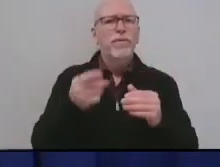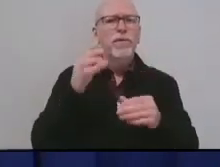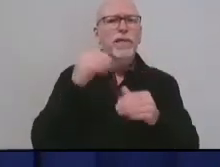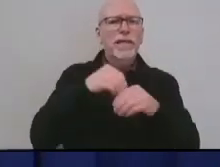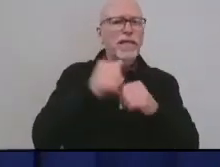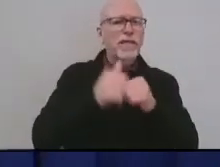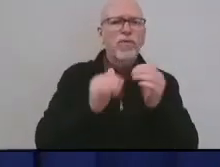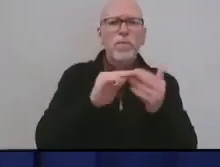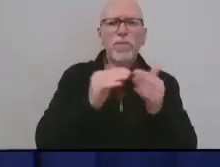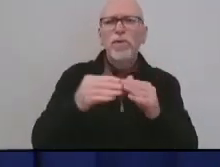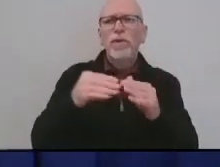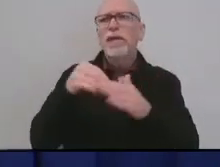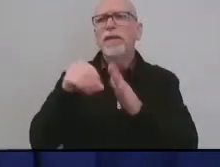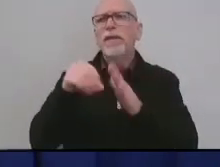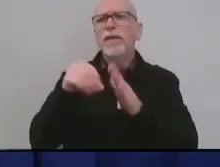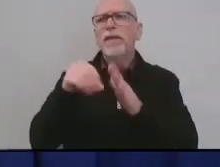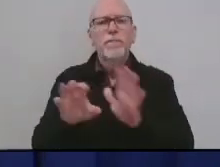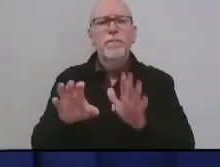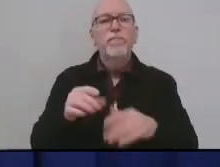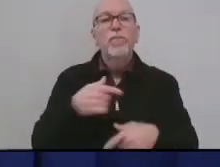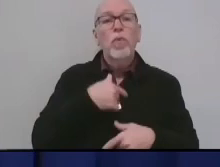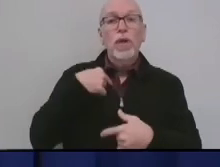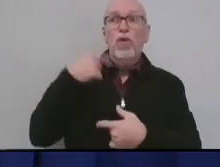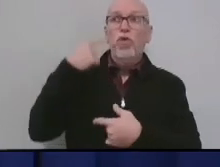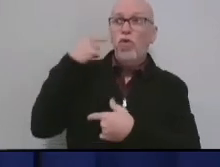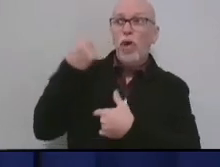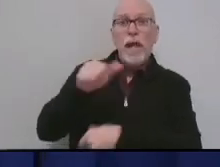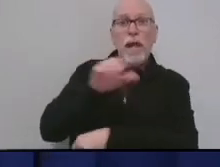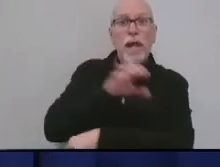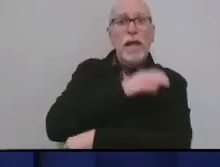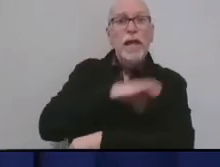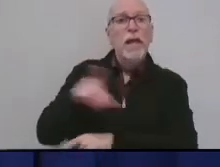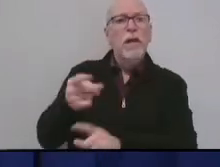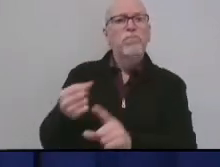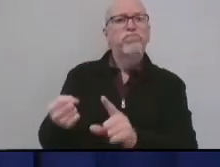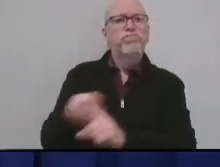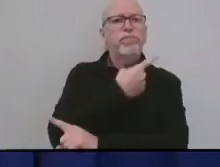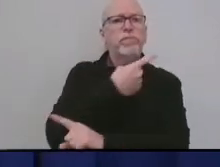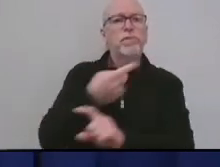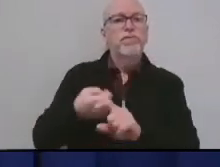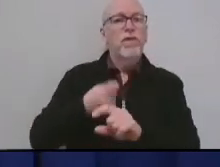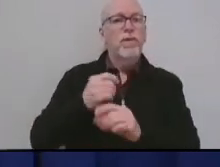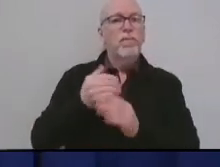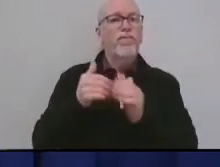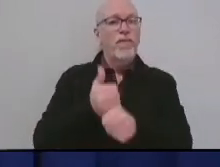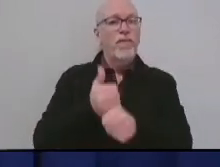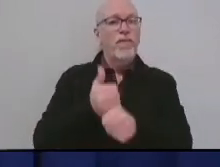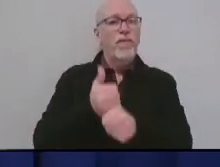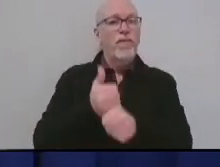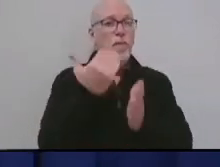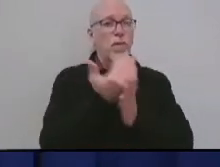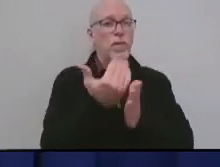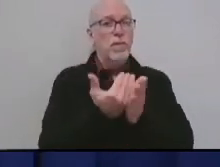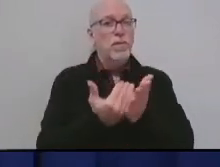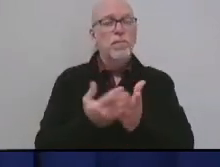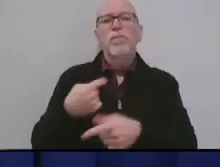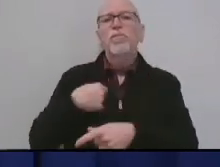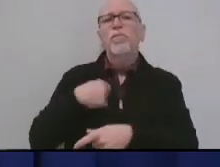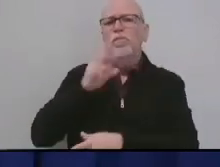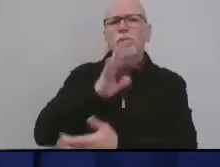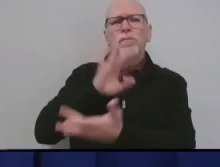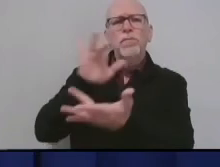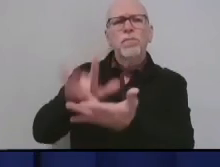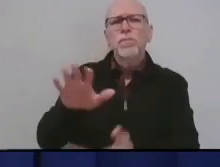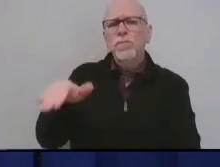When we learn about a clinic that has deviated from the eligibility guidelines, we reach out to find out why and to re-educate